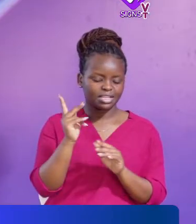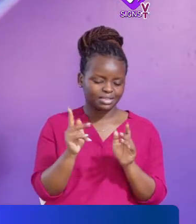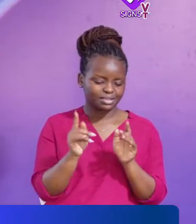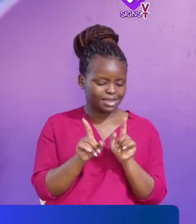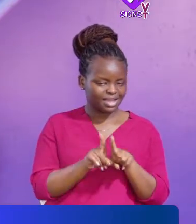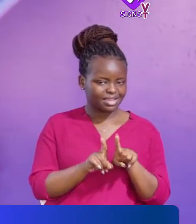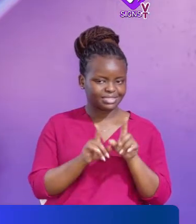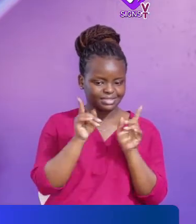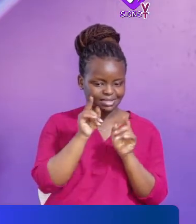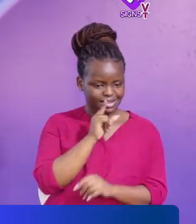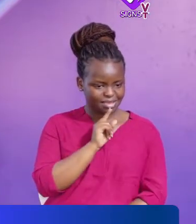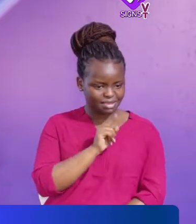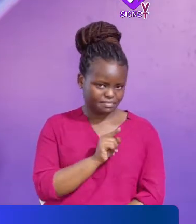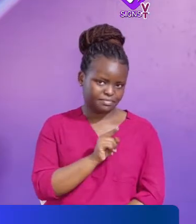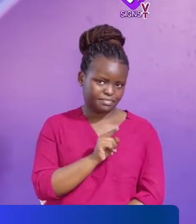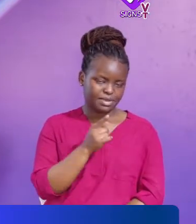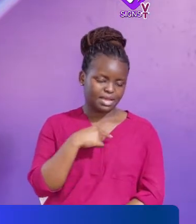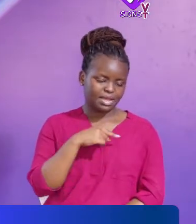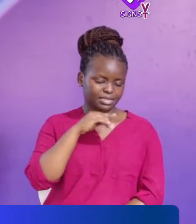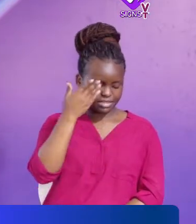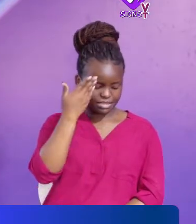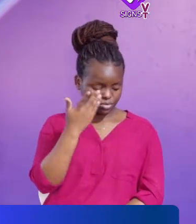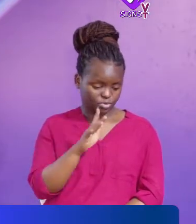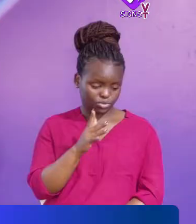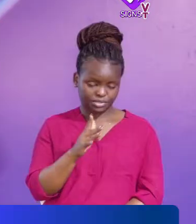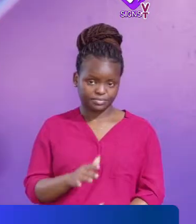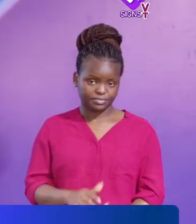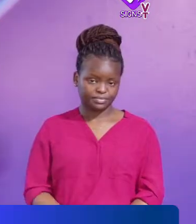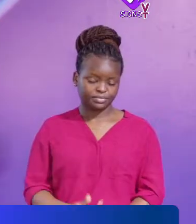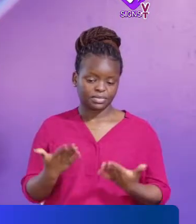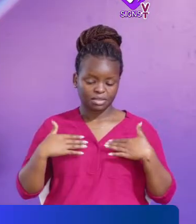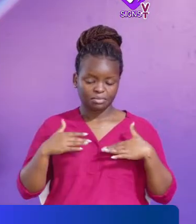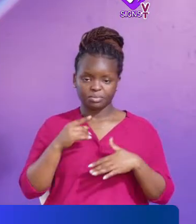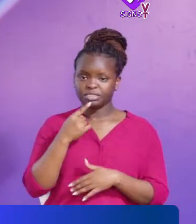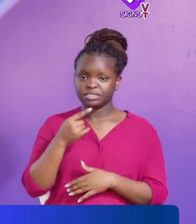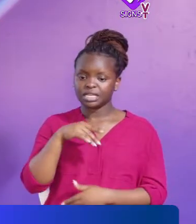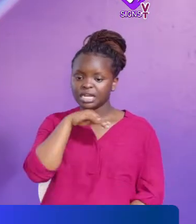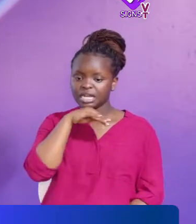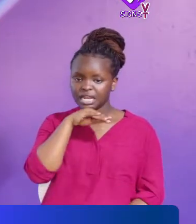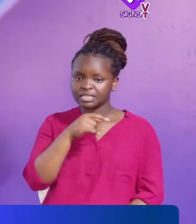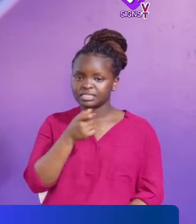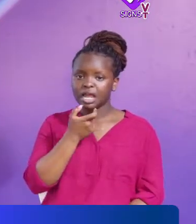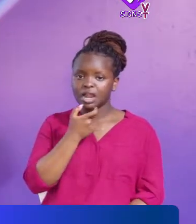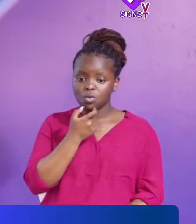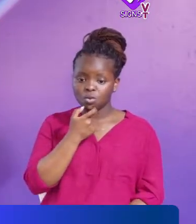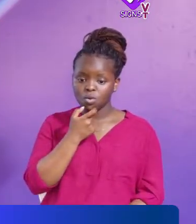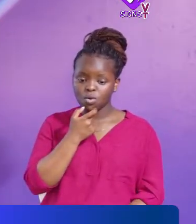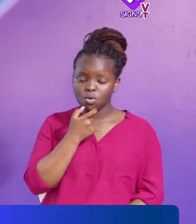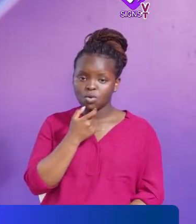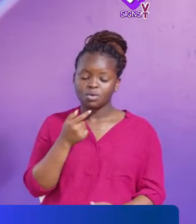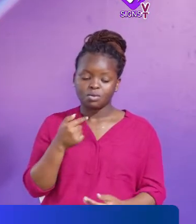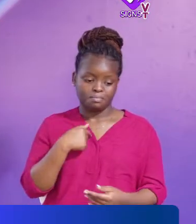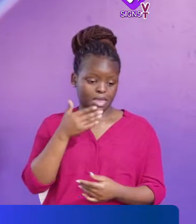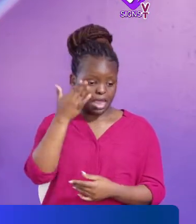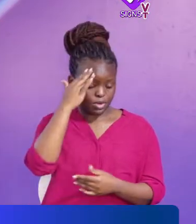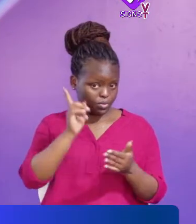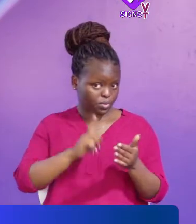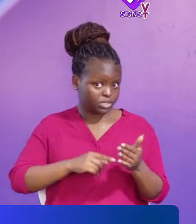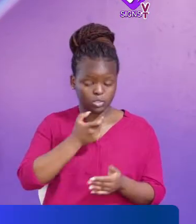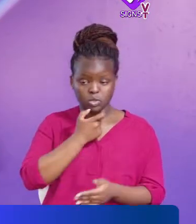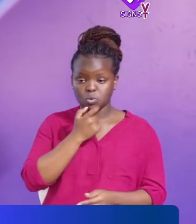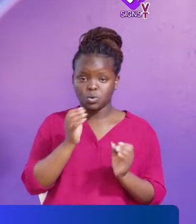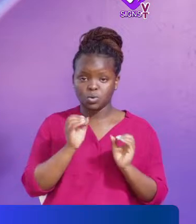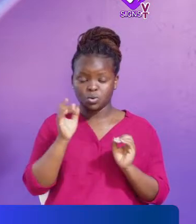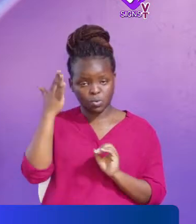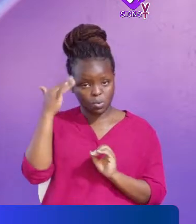blood to confirm he's a Kikuyu. We don't even know, isn't it? People say Raila is a Luo. As far as I'm concerned, he's not a Luo. But Luos have suffered